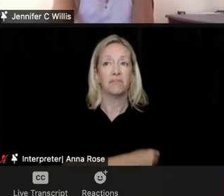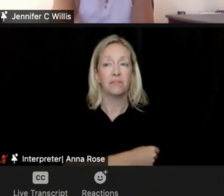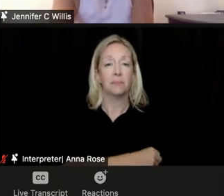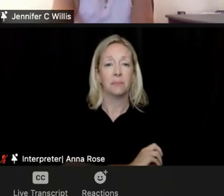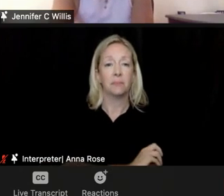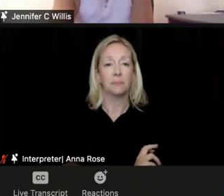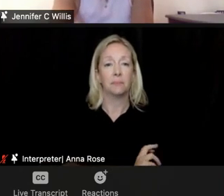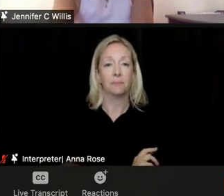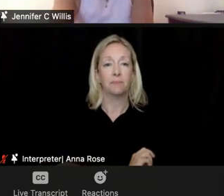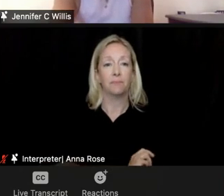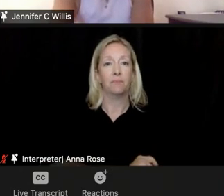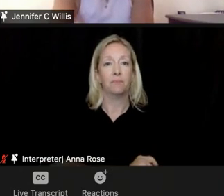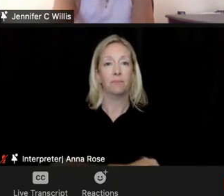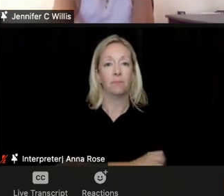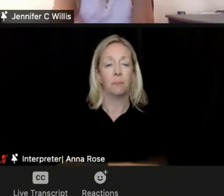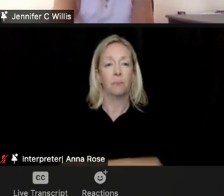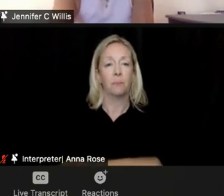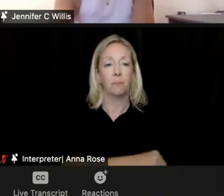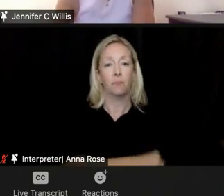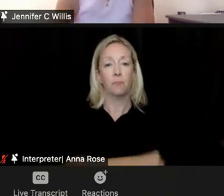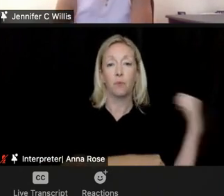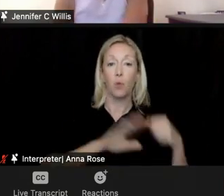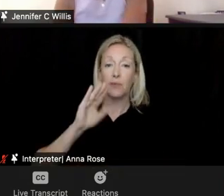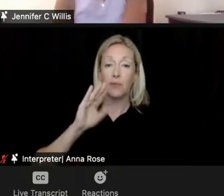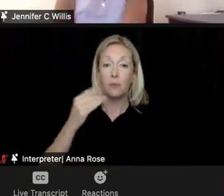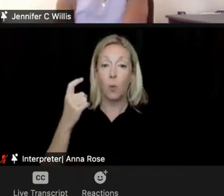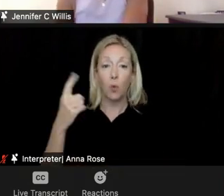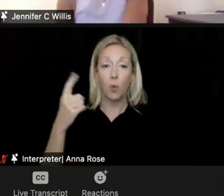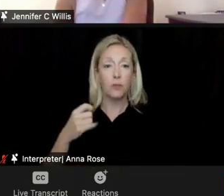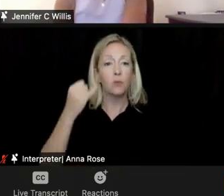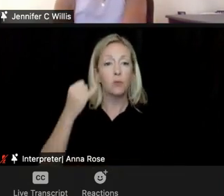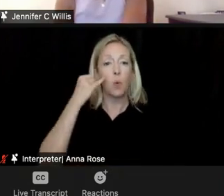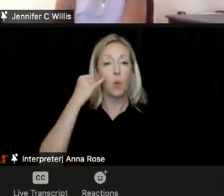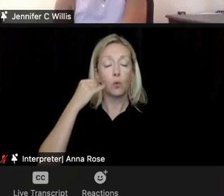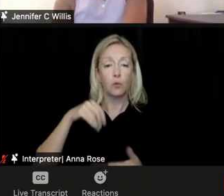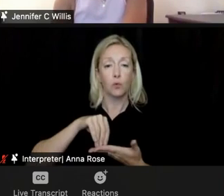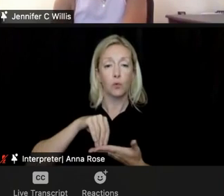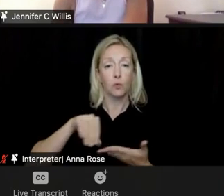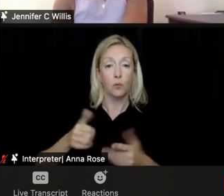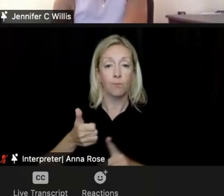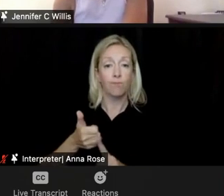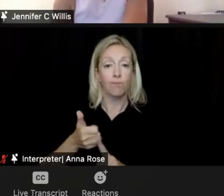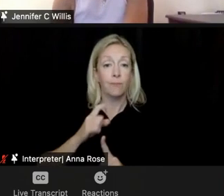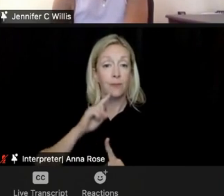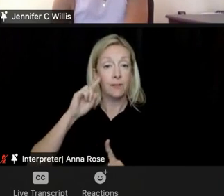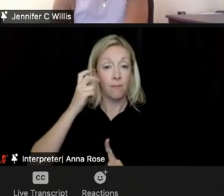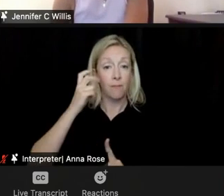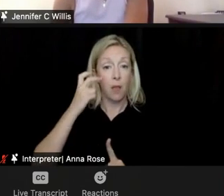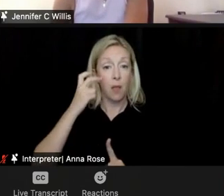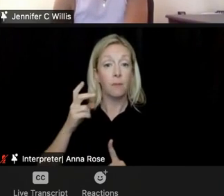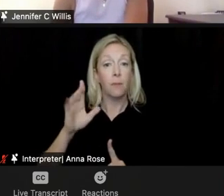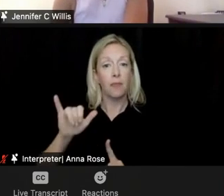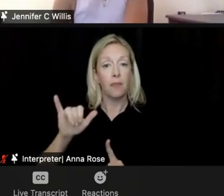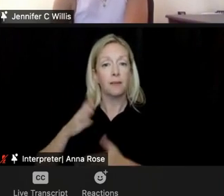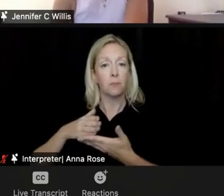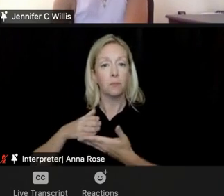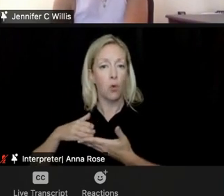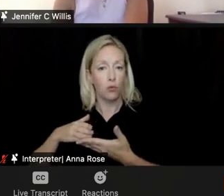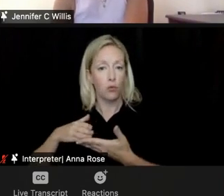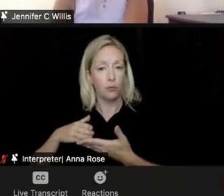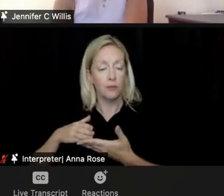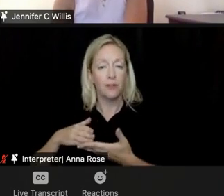tag team there. So the one more question from Arlene, what happens if you have a student that is deaf and blind, but this is only one part of the